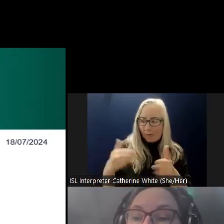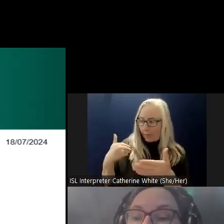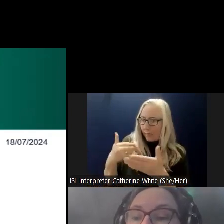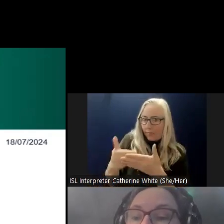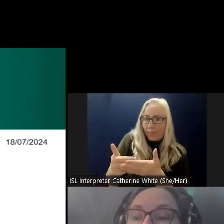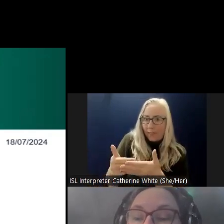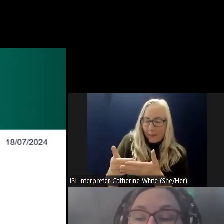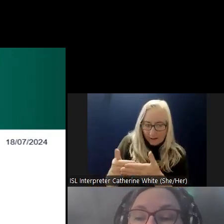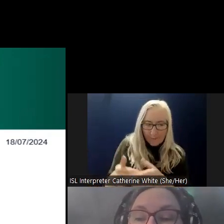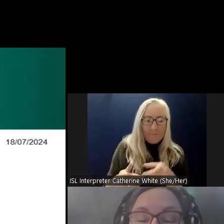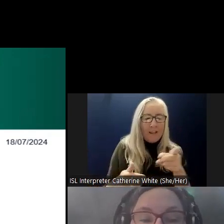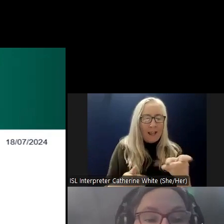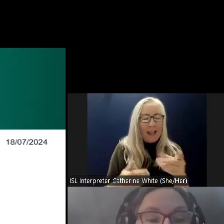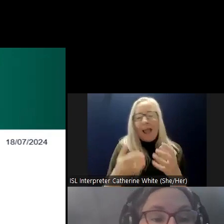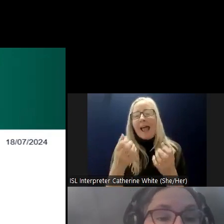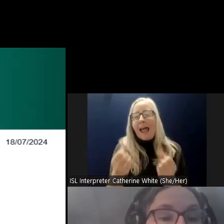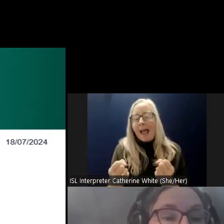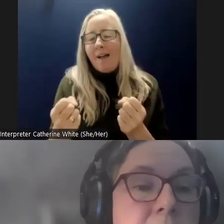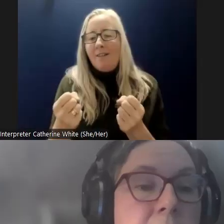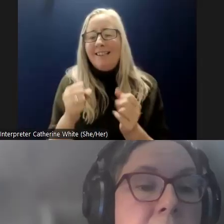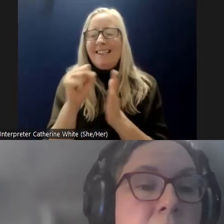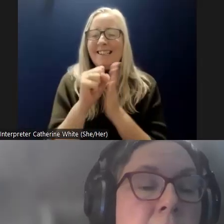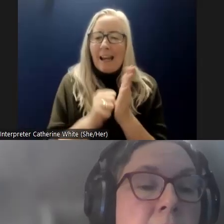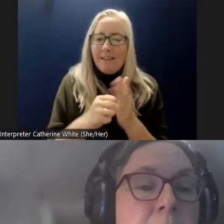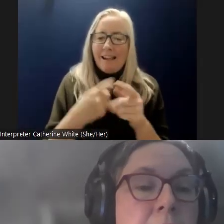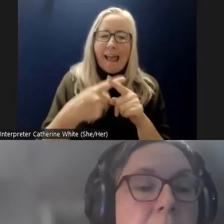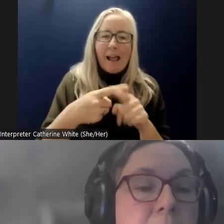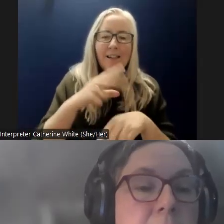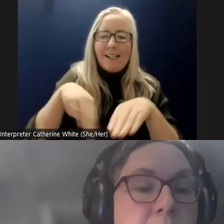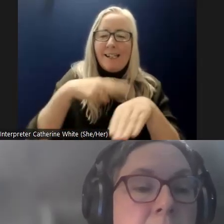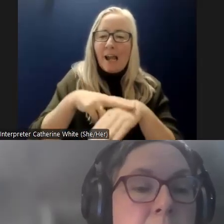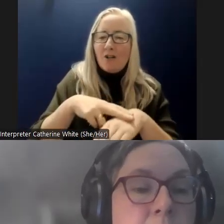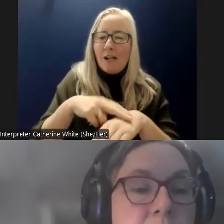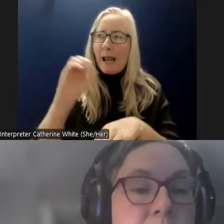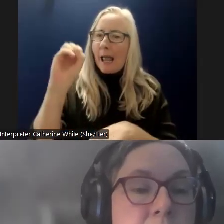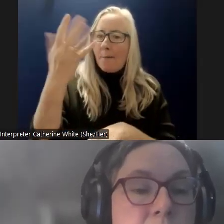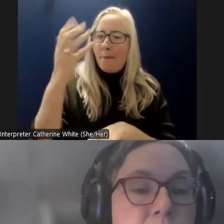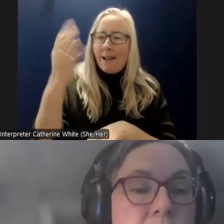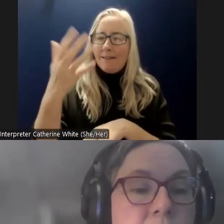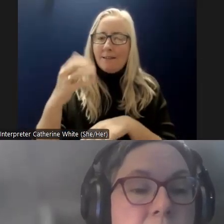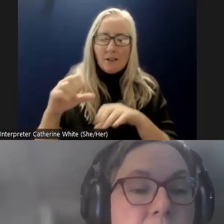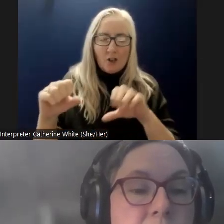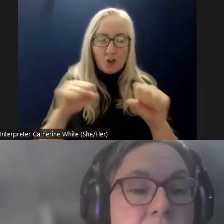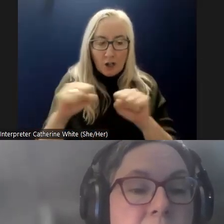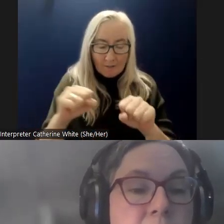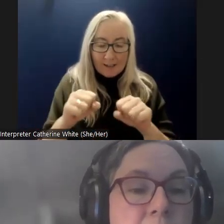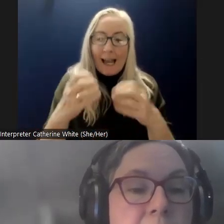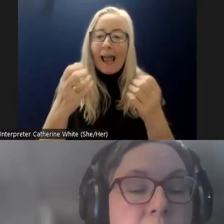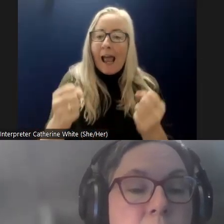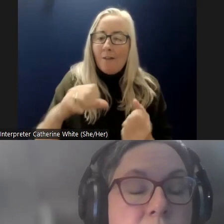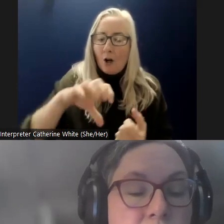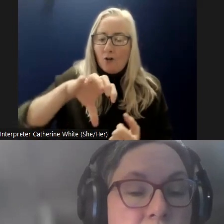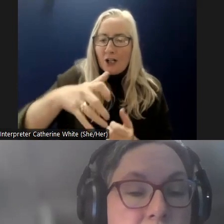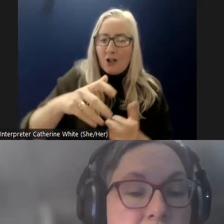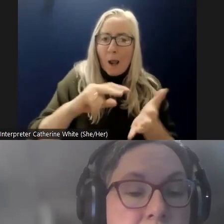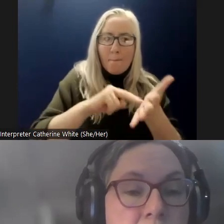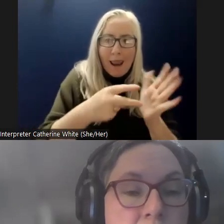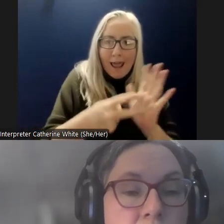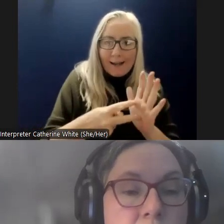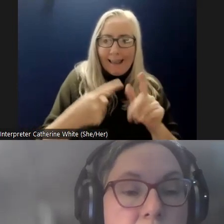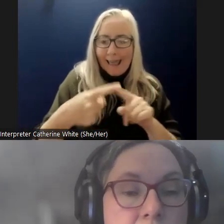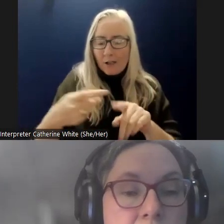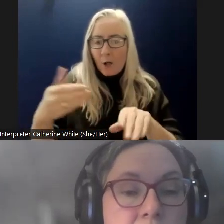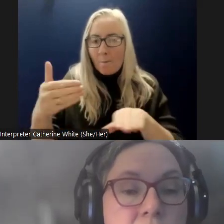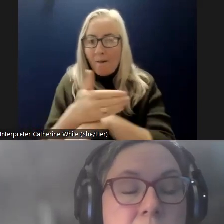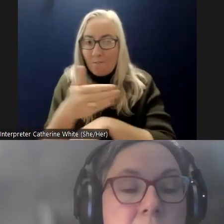there's estates and National Ambulance Service as well. There's a key person, the Regional Director of Planning and Performance,